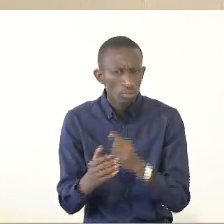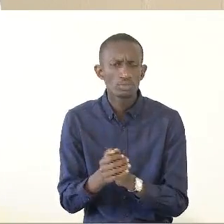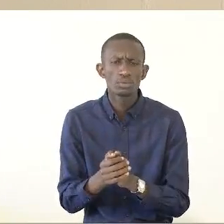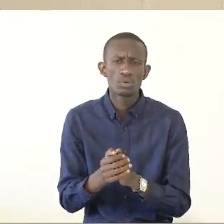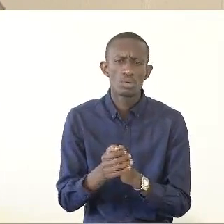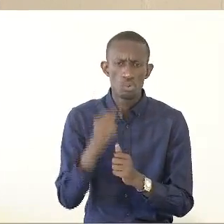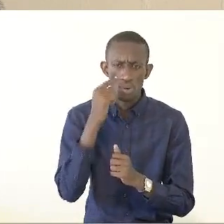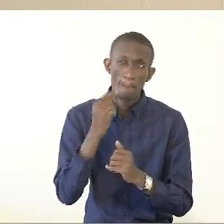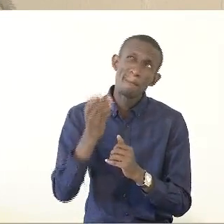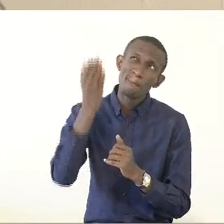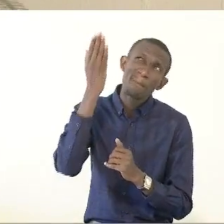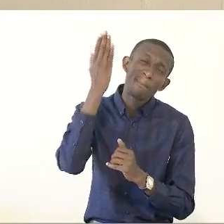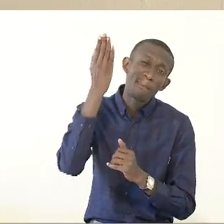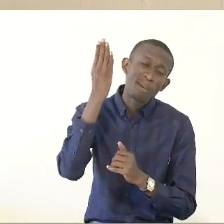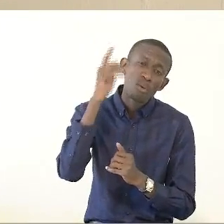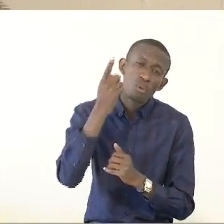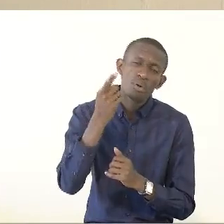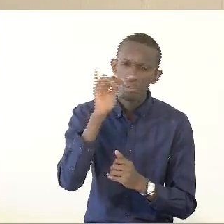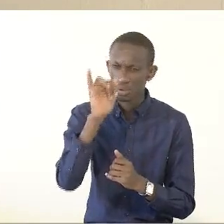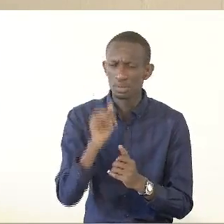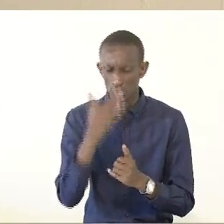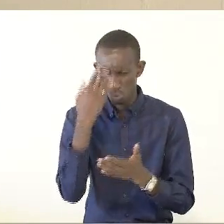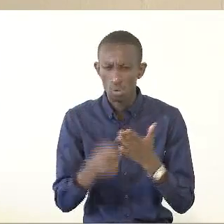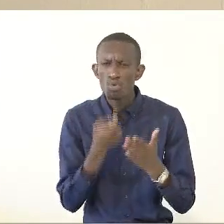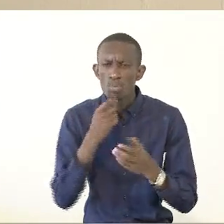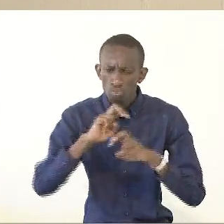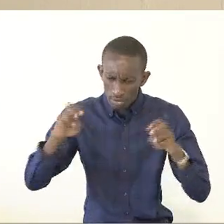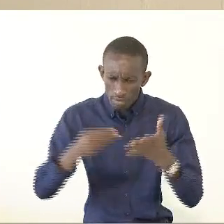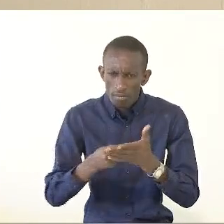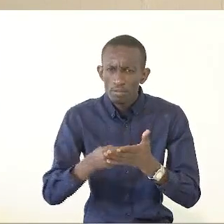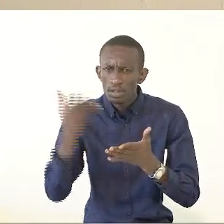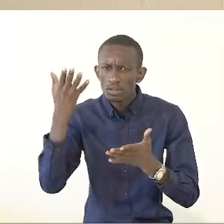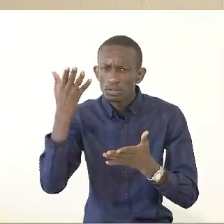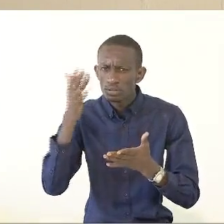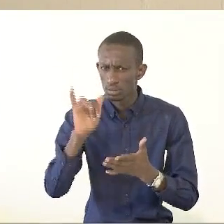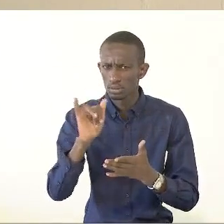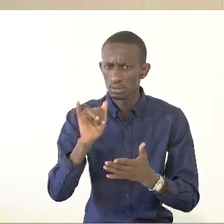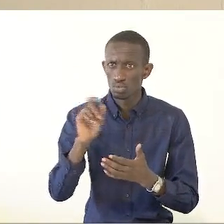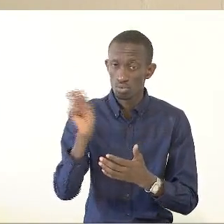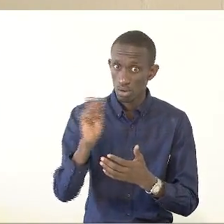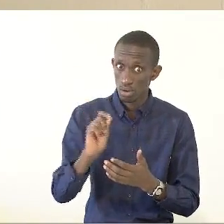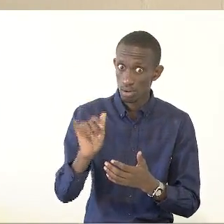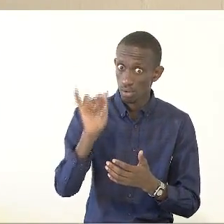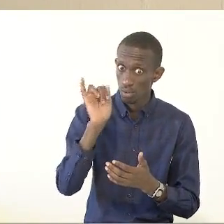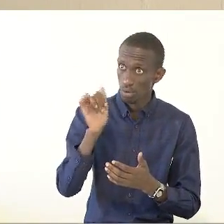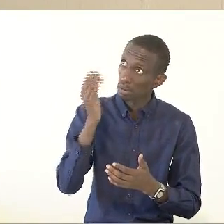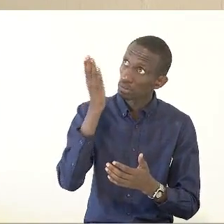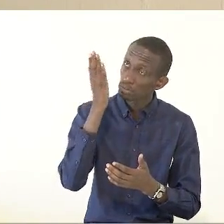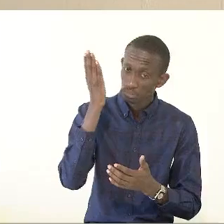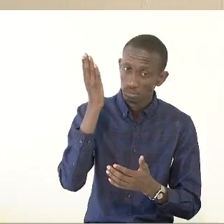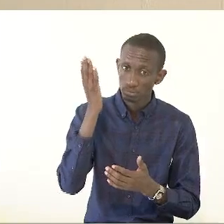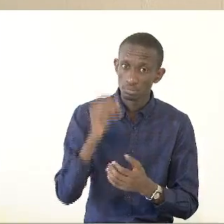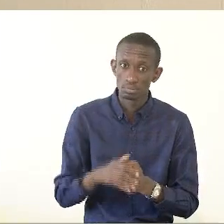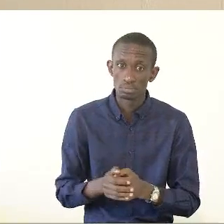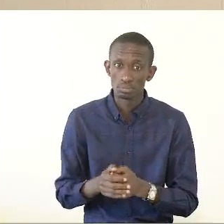because you need to find the value of y at the end of that day. You need to put y here. And then we are